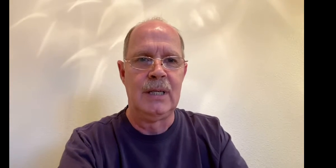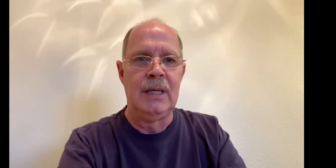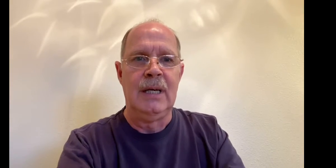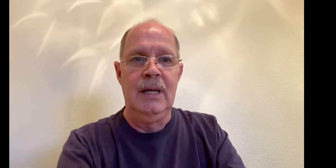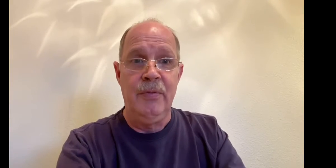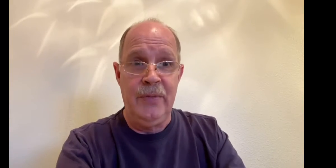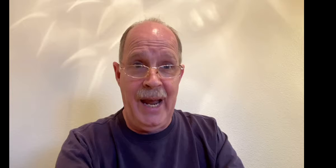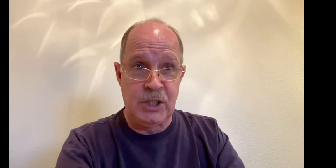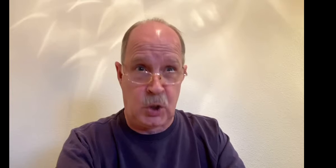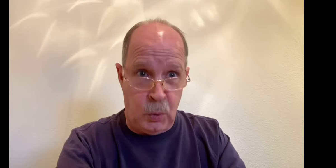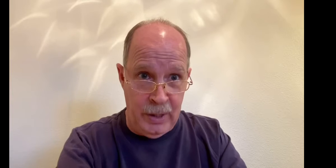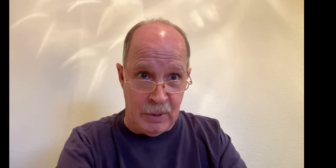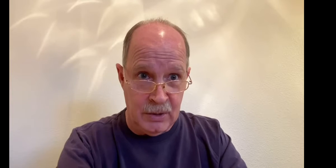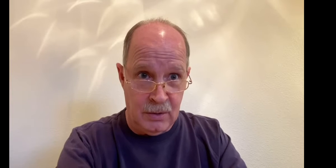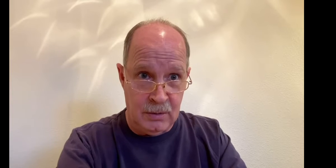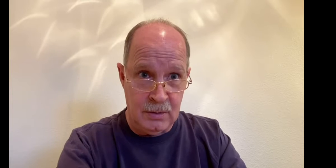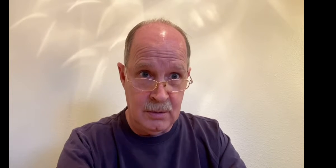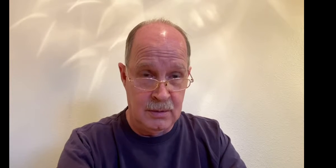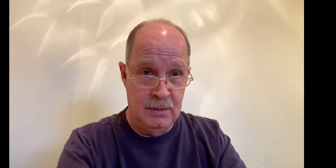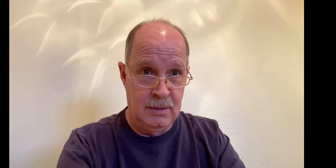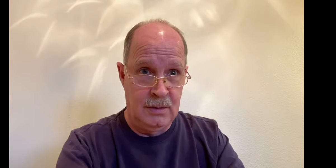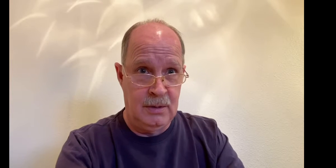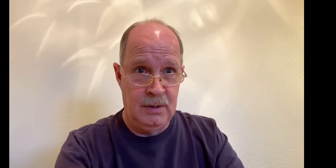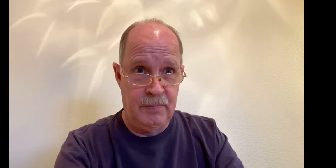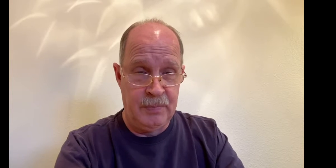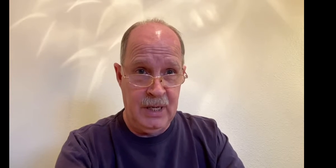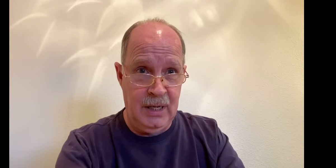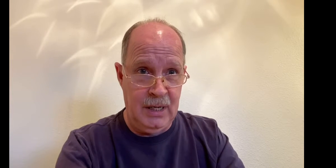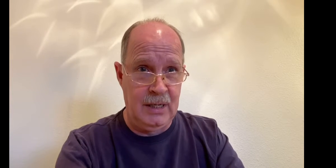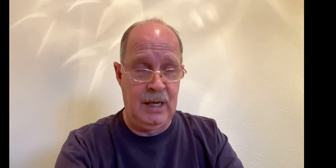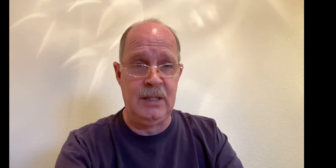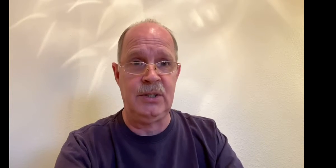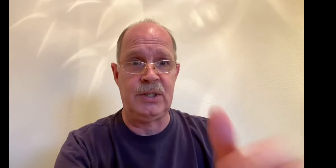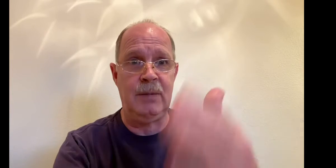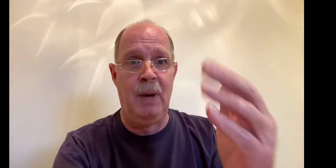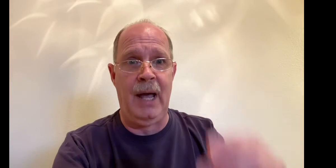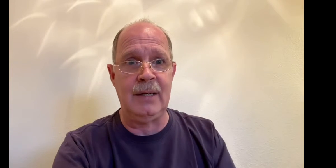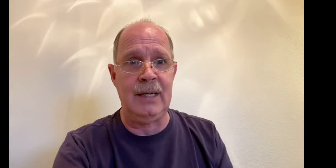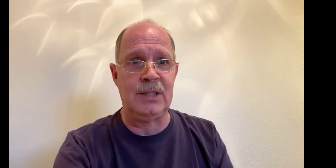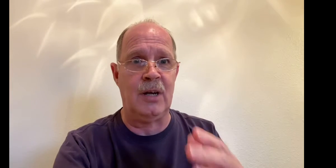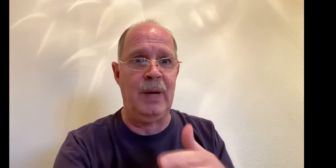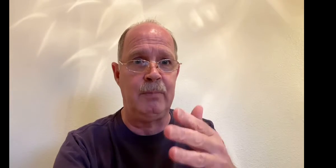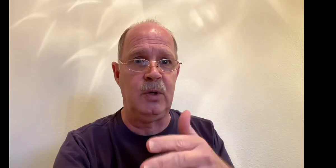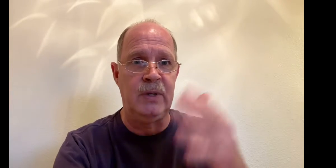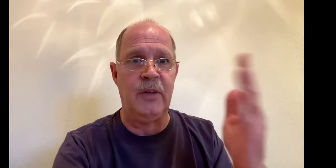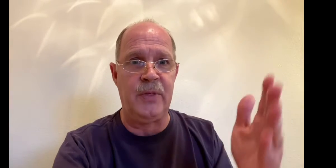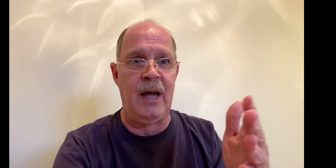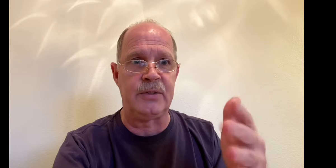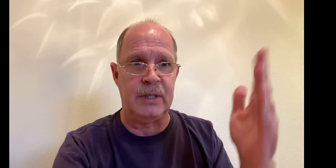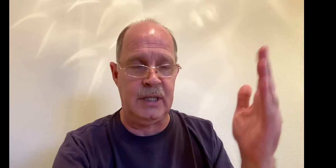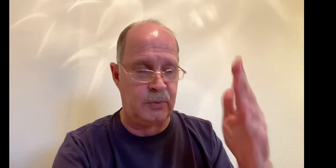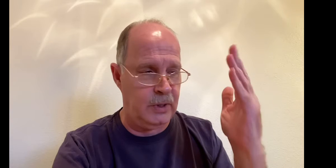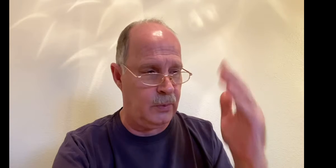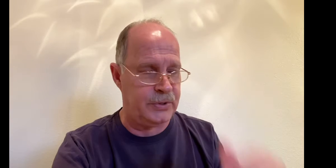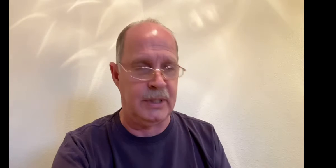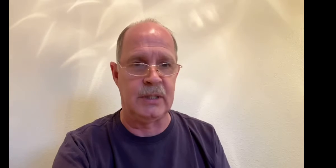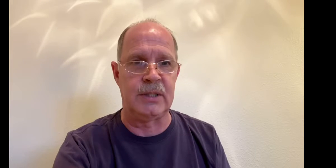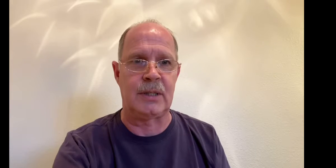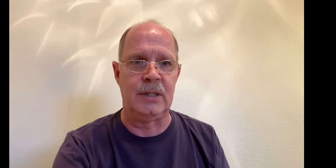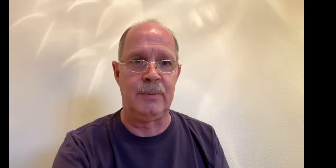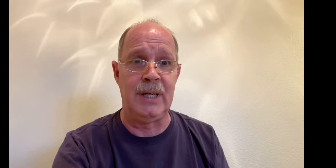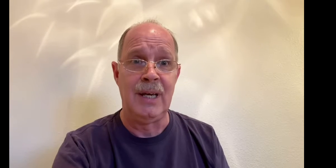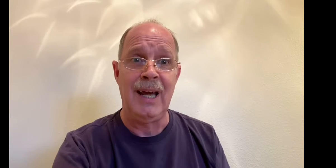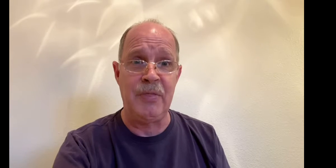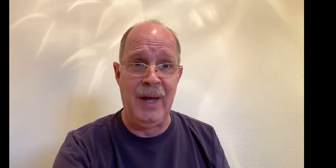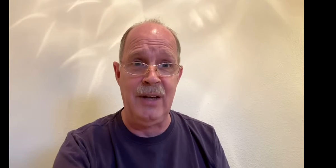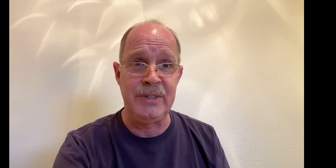of it. That's criminal. And as you see, Biden, he's talking about moving 1,000 next week. We'll see in just a